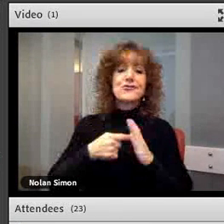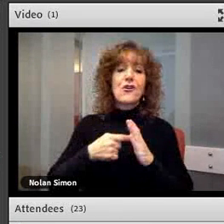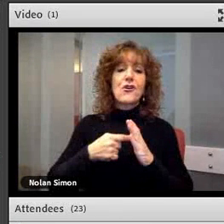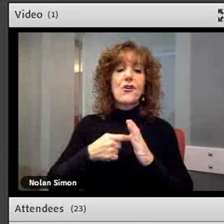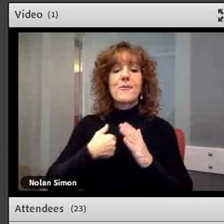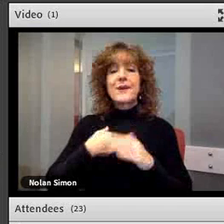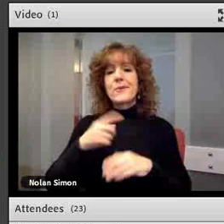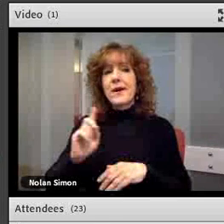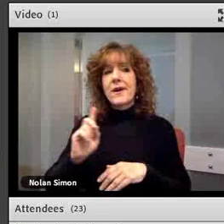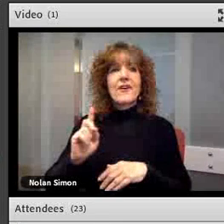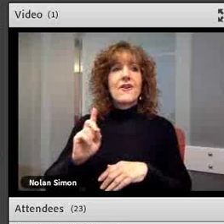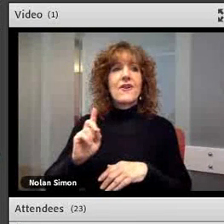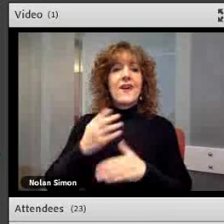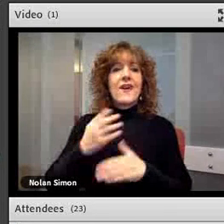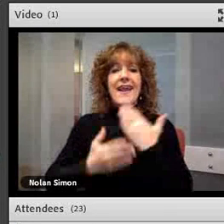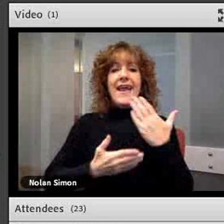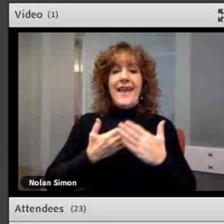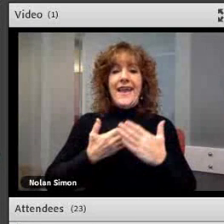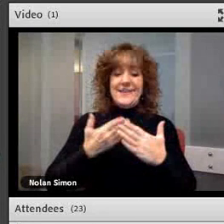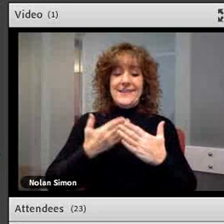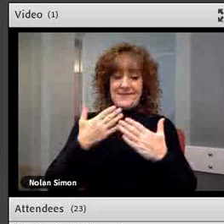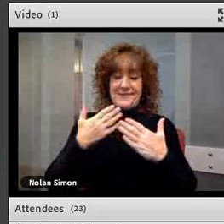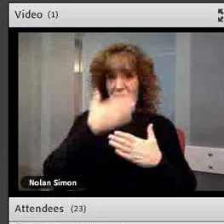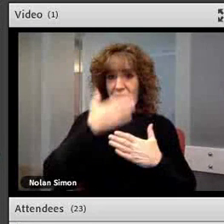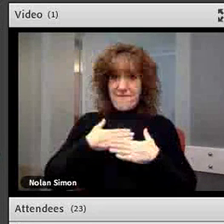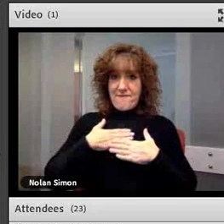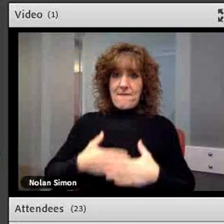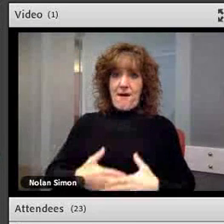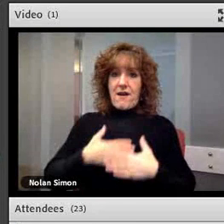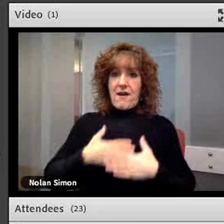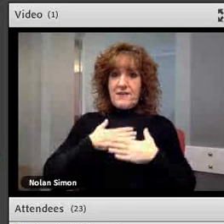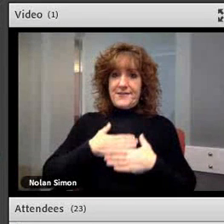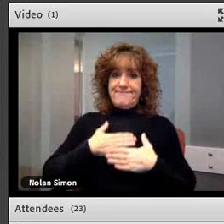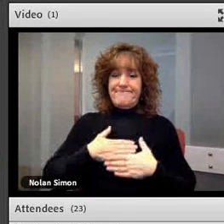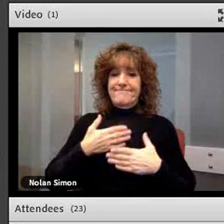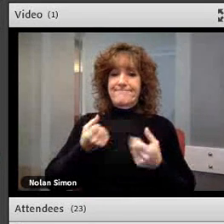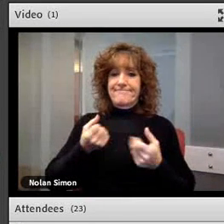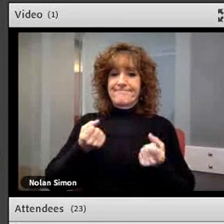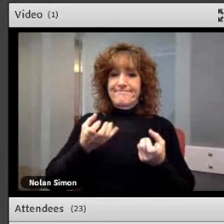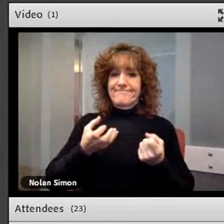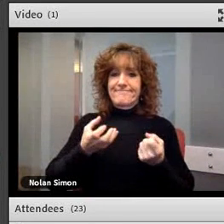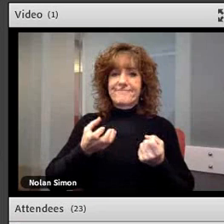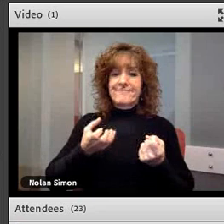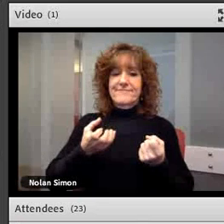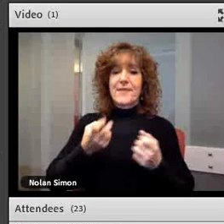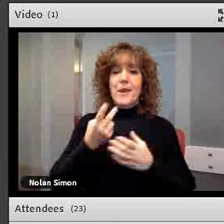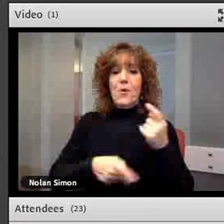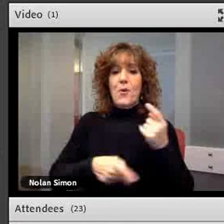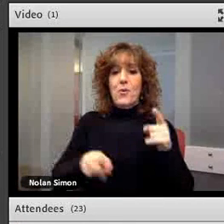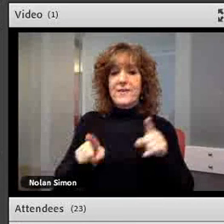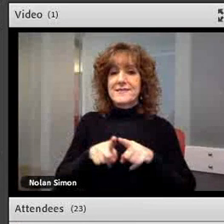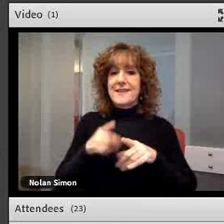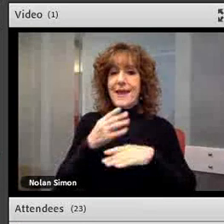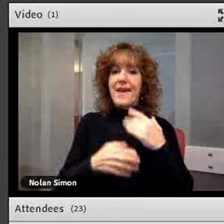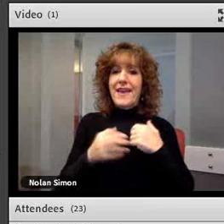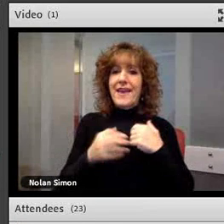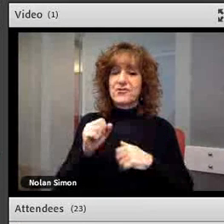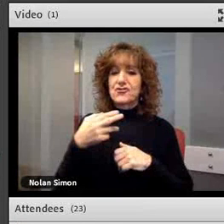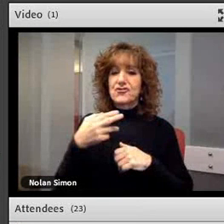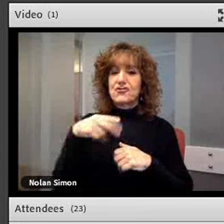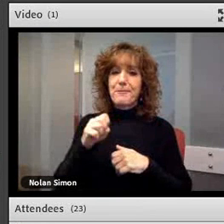ones where the hands are in front of the body, the chest, here. I want them both the same. Add